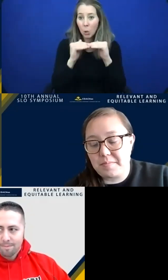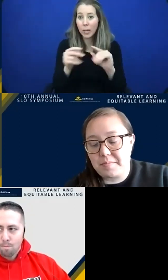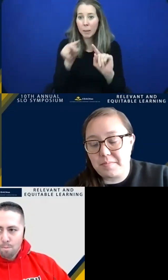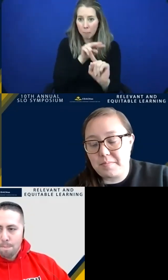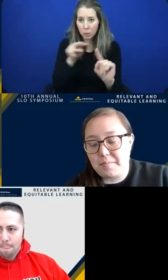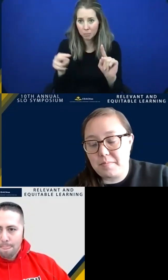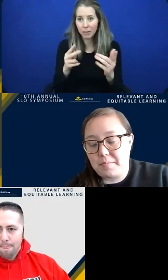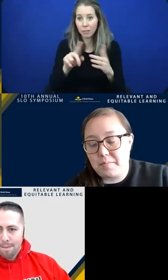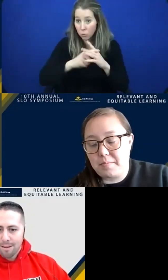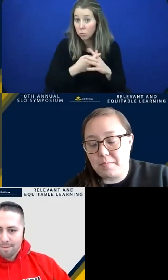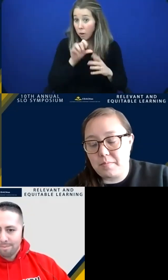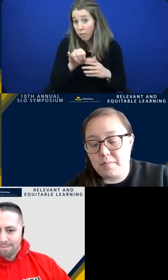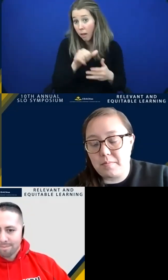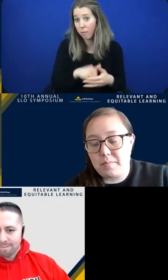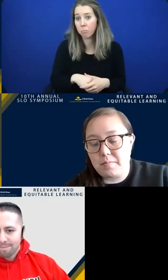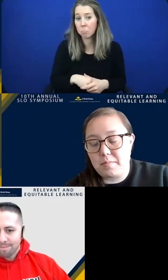starter?